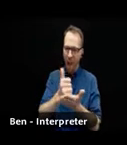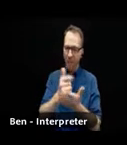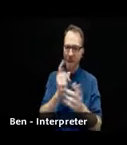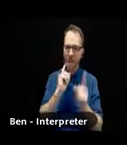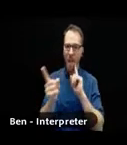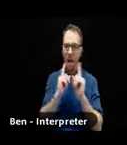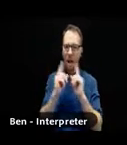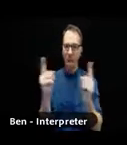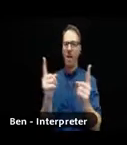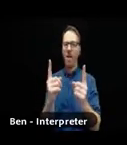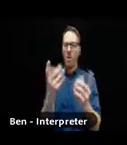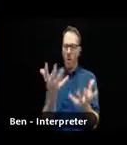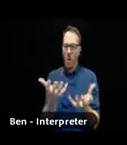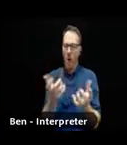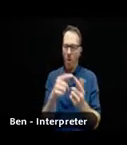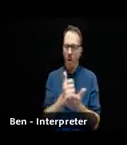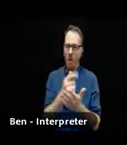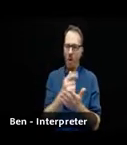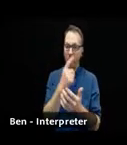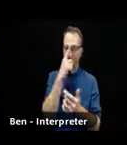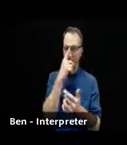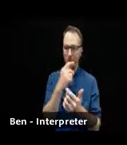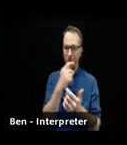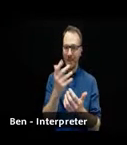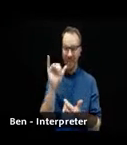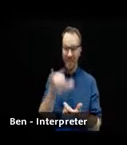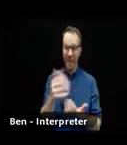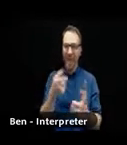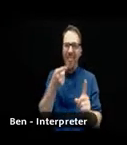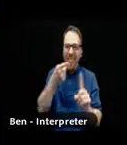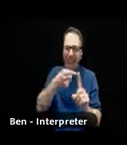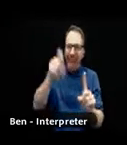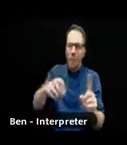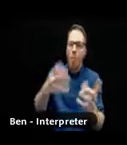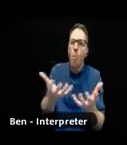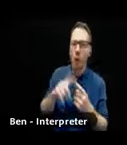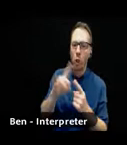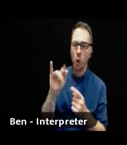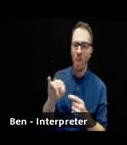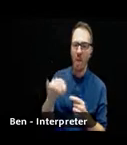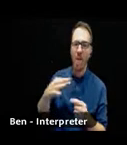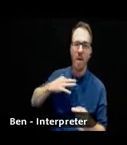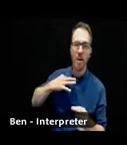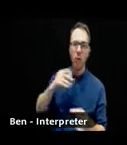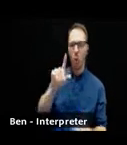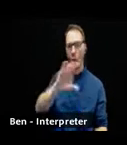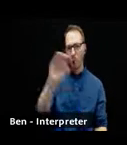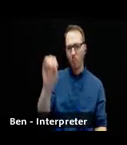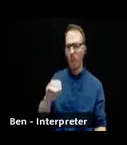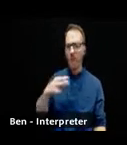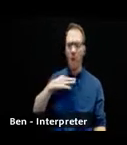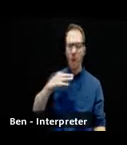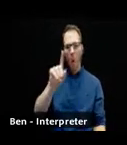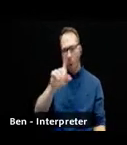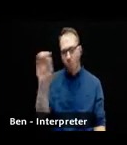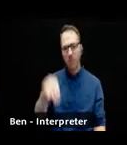right? And so if that is what they want to do. So 100% voluntary at all